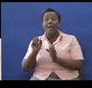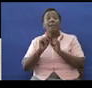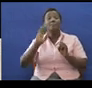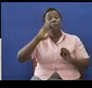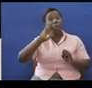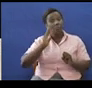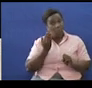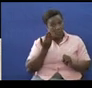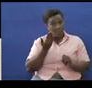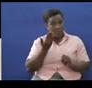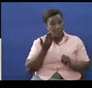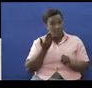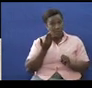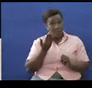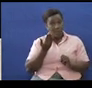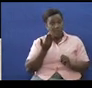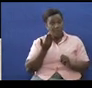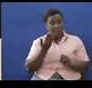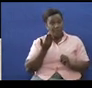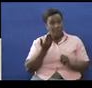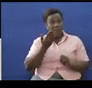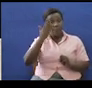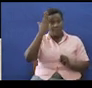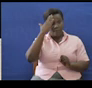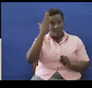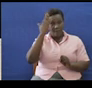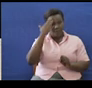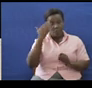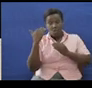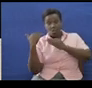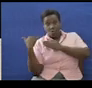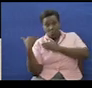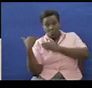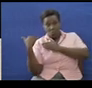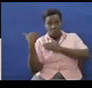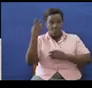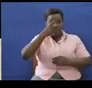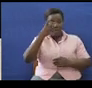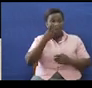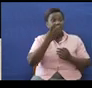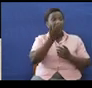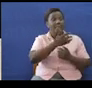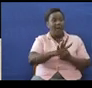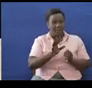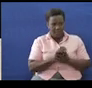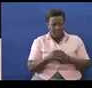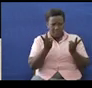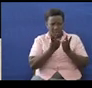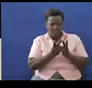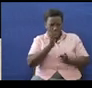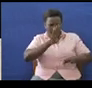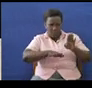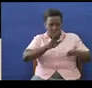water, but we would like also to consider that, knowing that the burden of